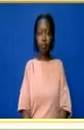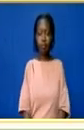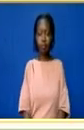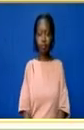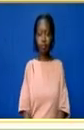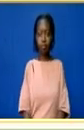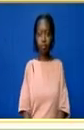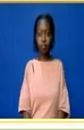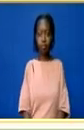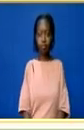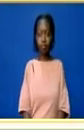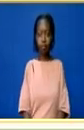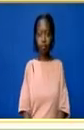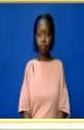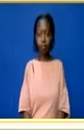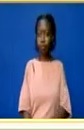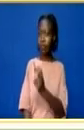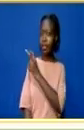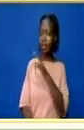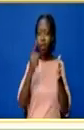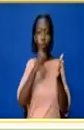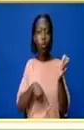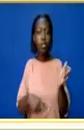And talk about what you can see.